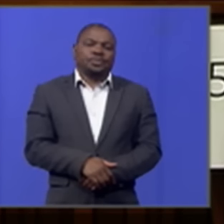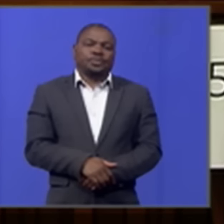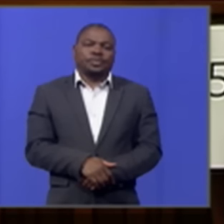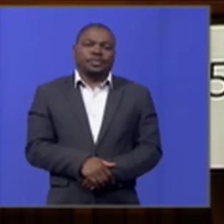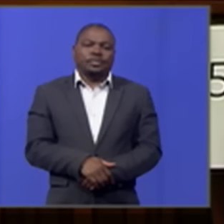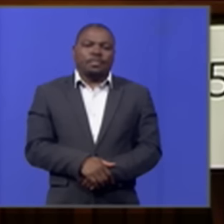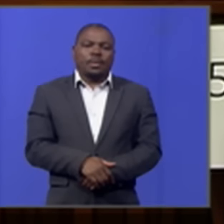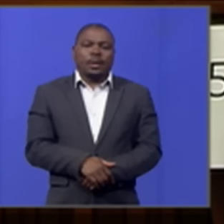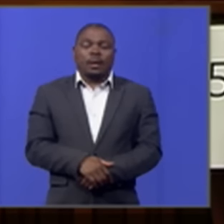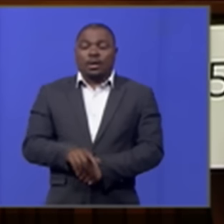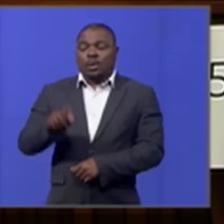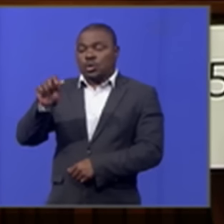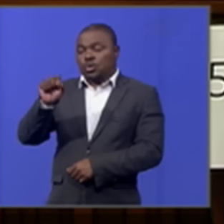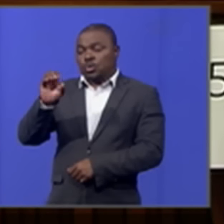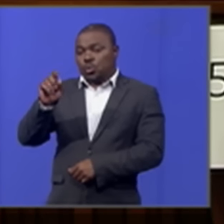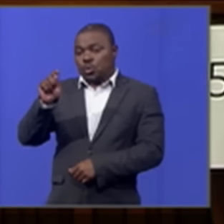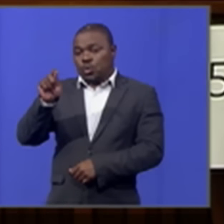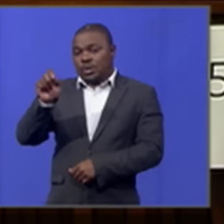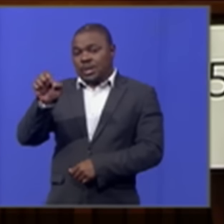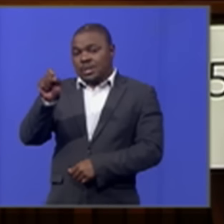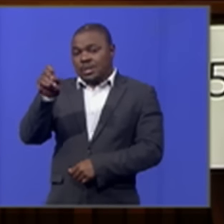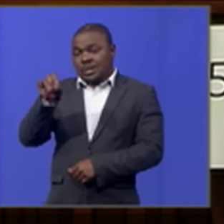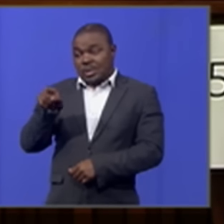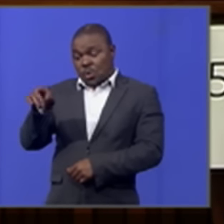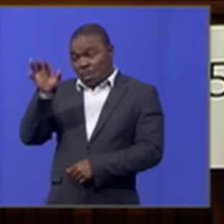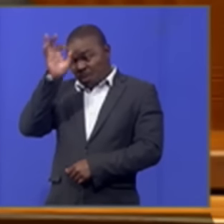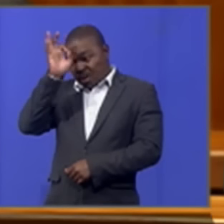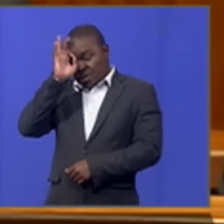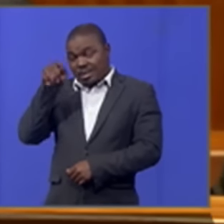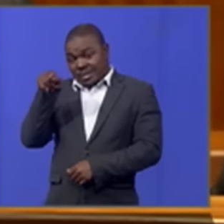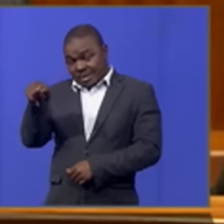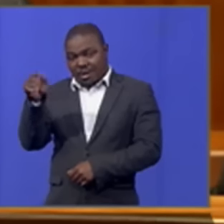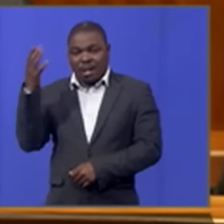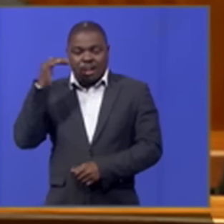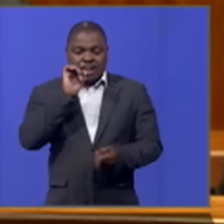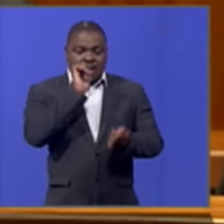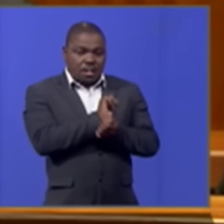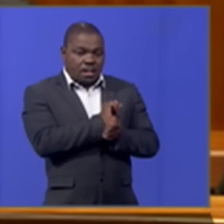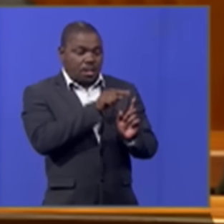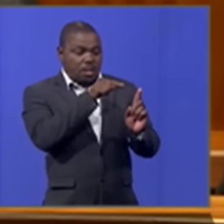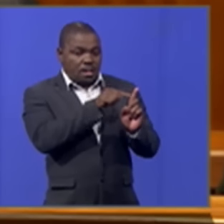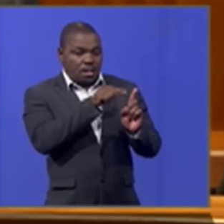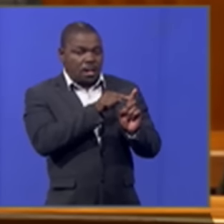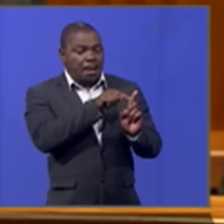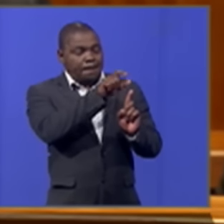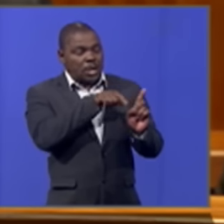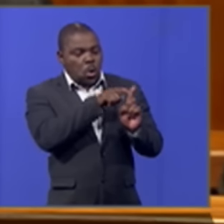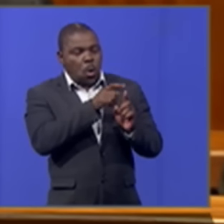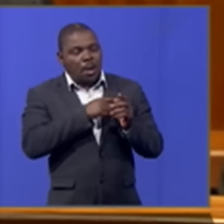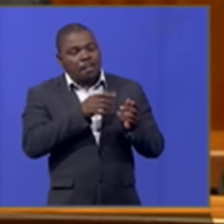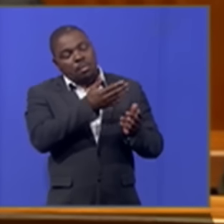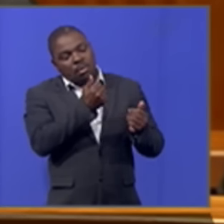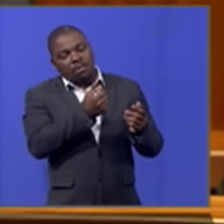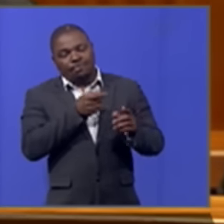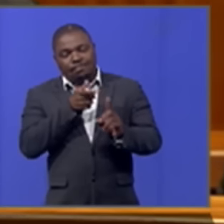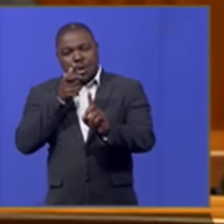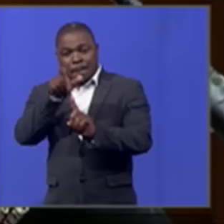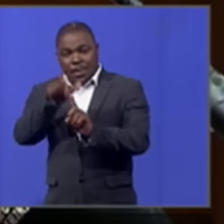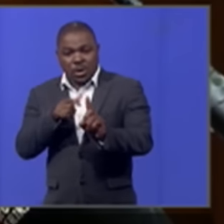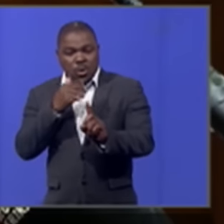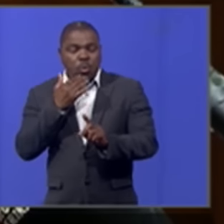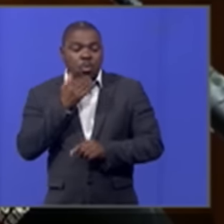Paki ya puso Tumelo Totetsi ke yo mongwe wa mapodisi a neng a le gone fa go ne go tshwarwa yo go begwang a thapetswe go bolaya Musa Kekana ka